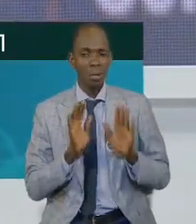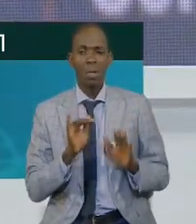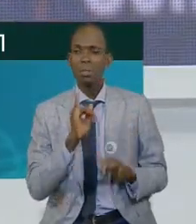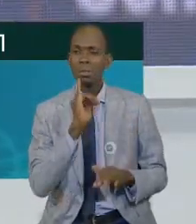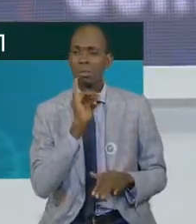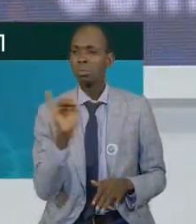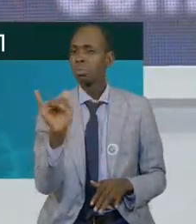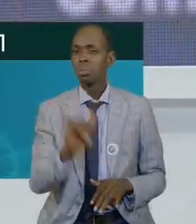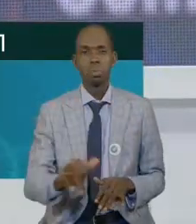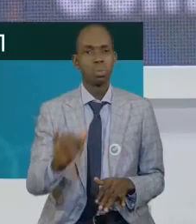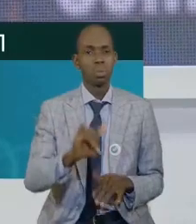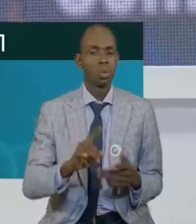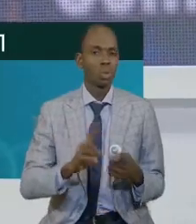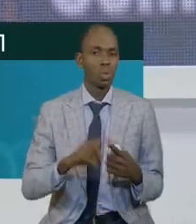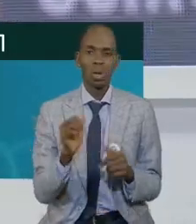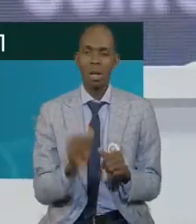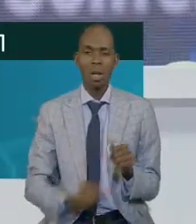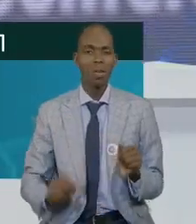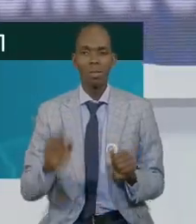everybody